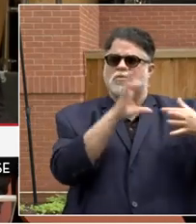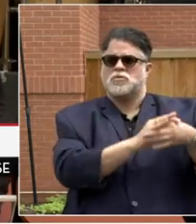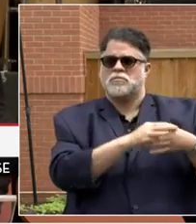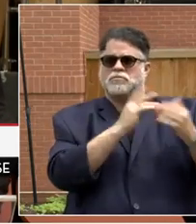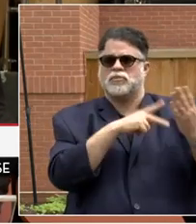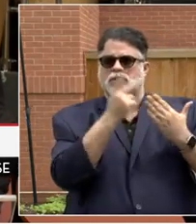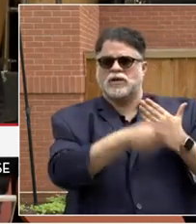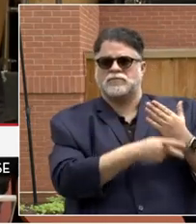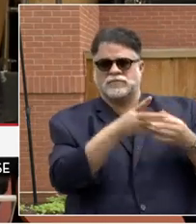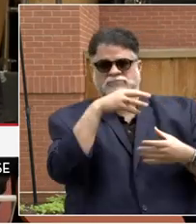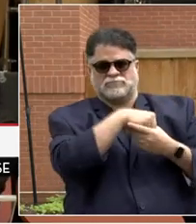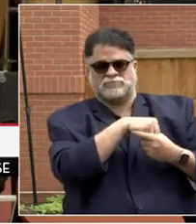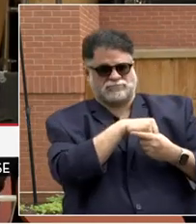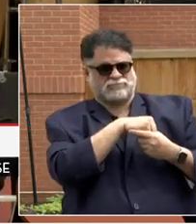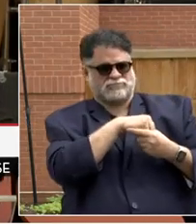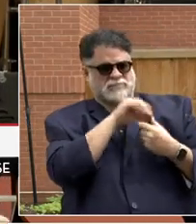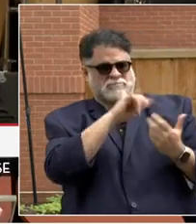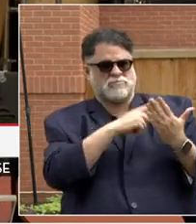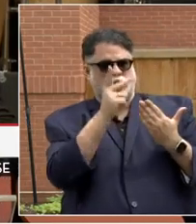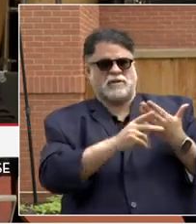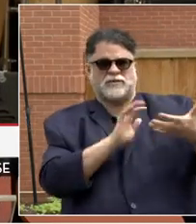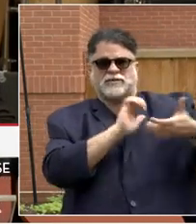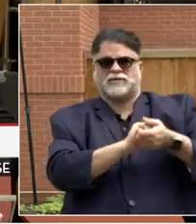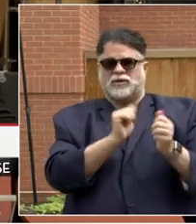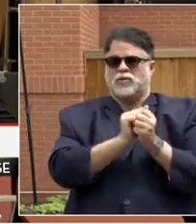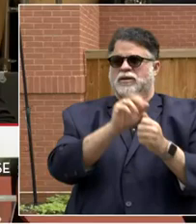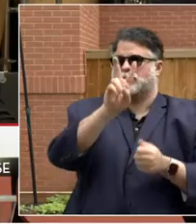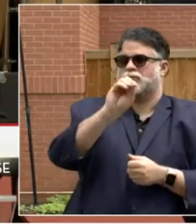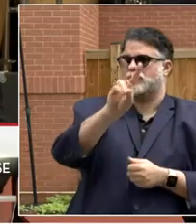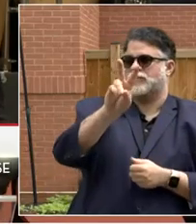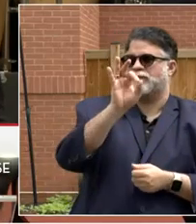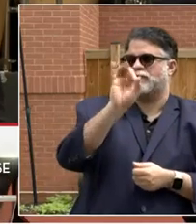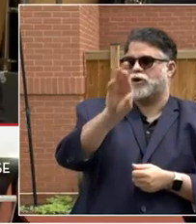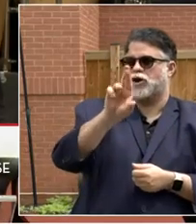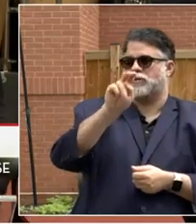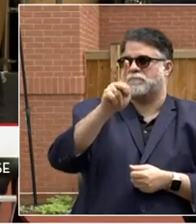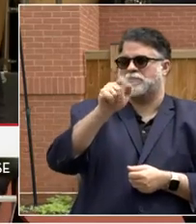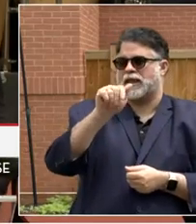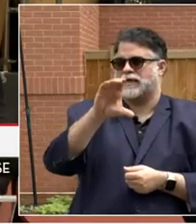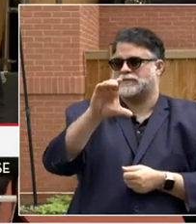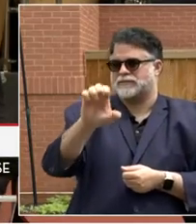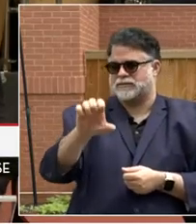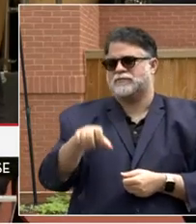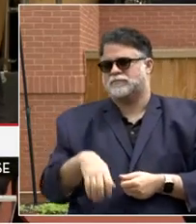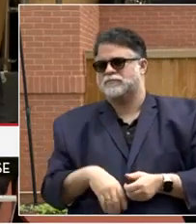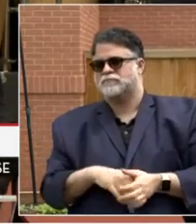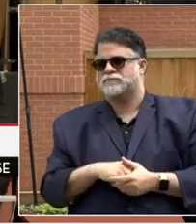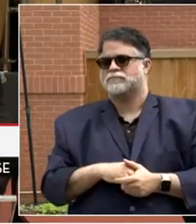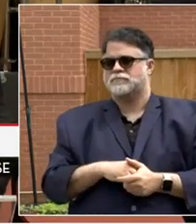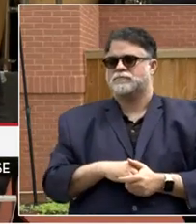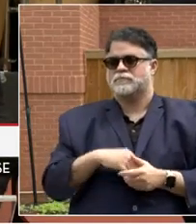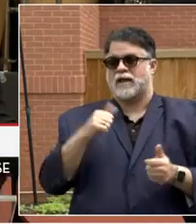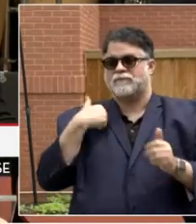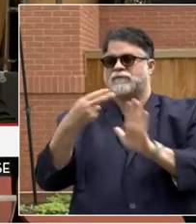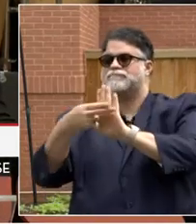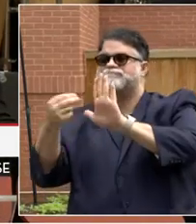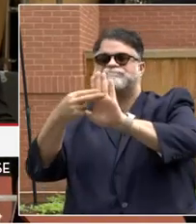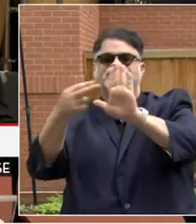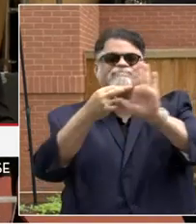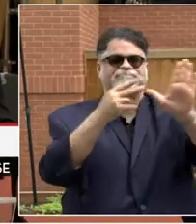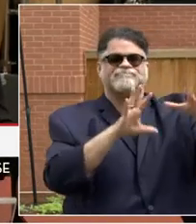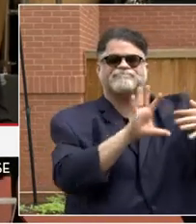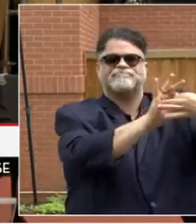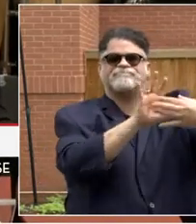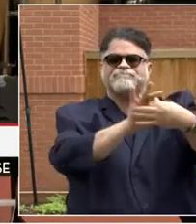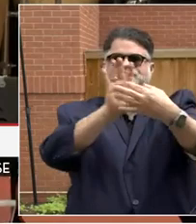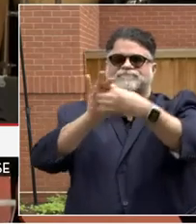Peace campaign. So stay tuned for that. We're going to continue to highlight others in our community who are doing really great work